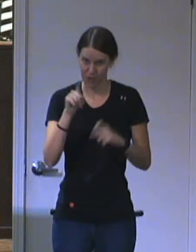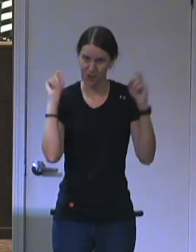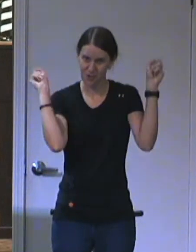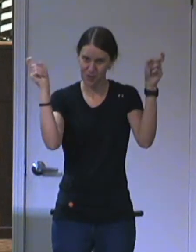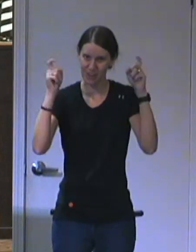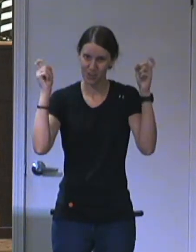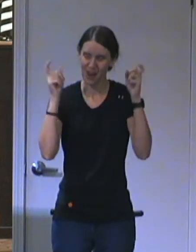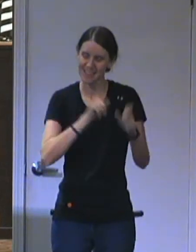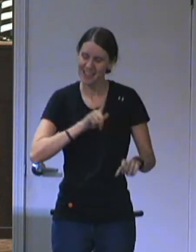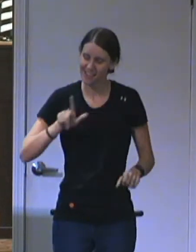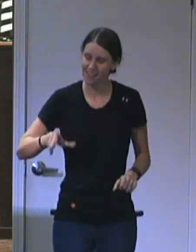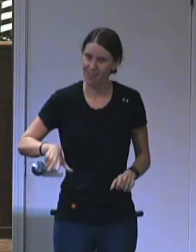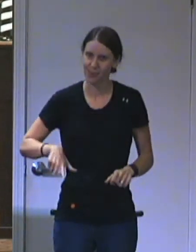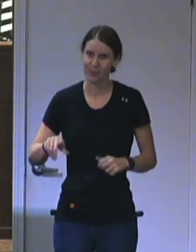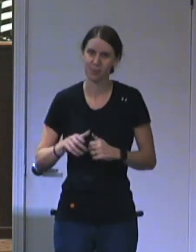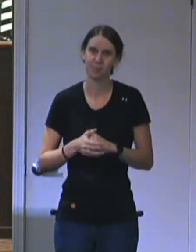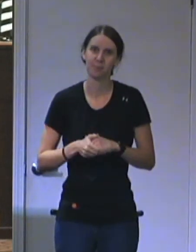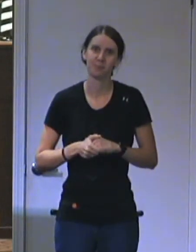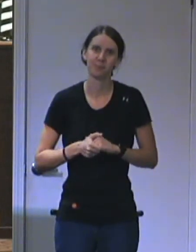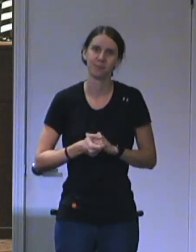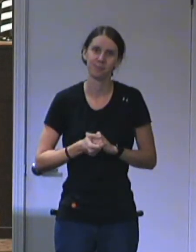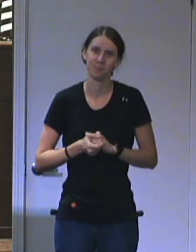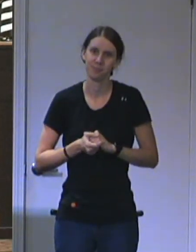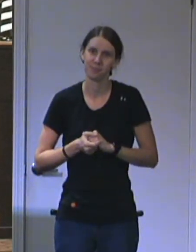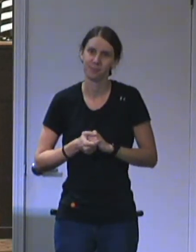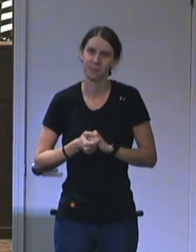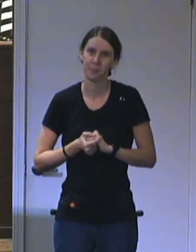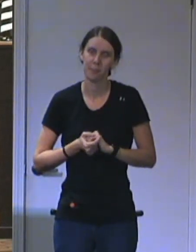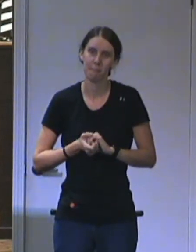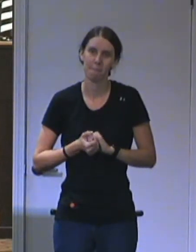rejoice in the Lord.